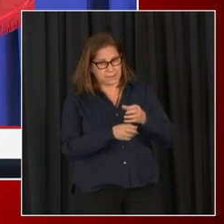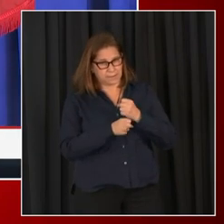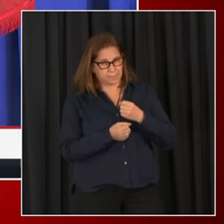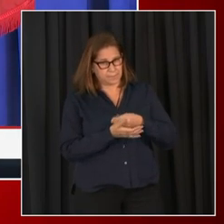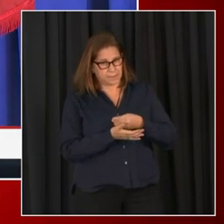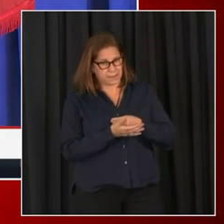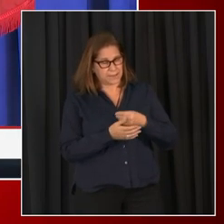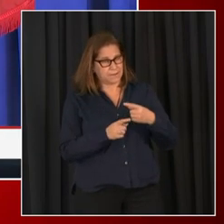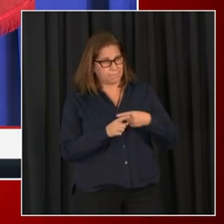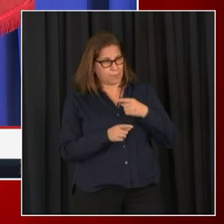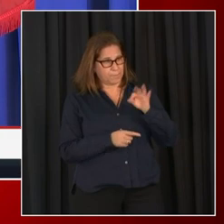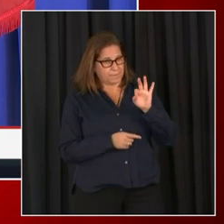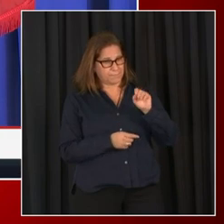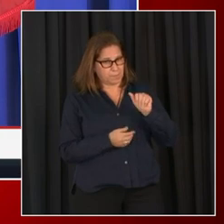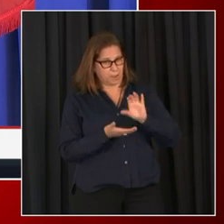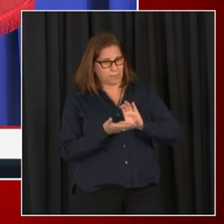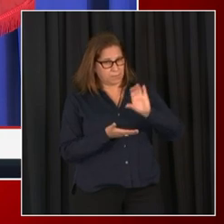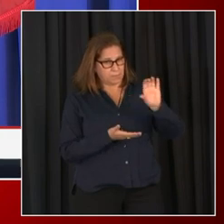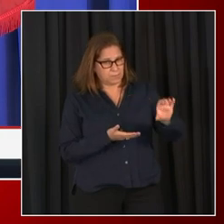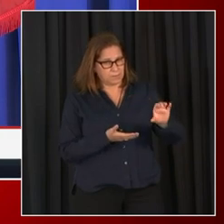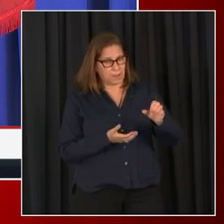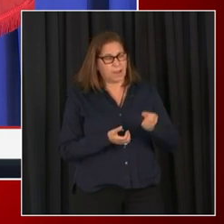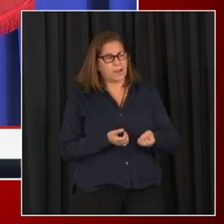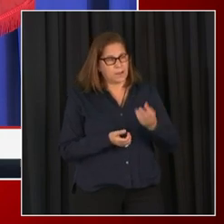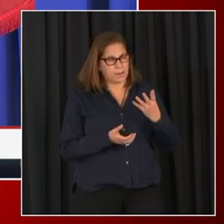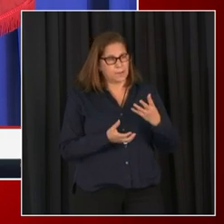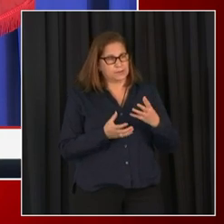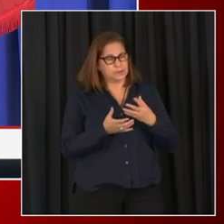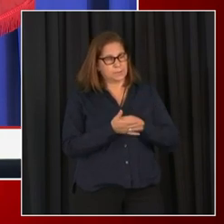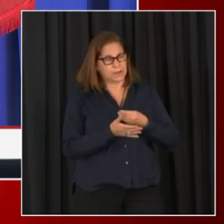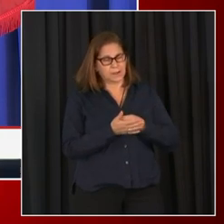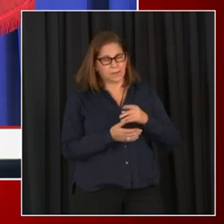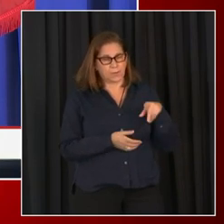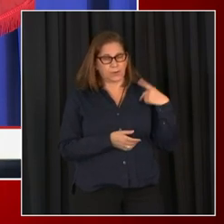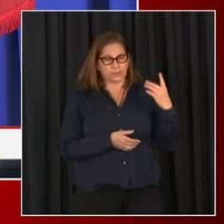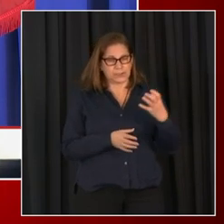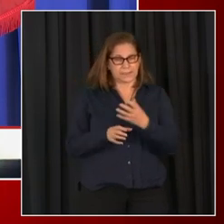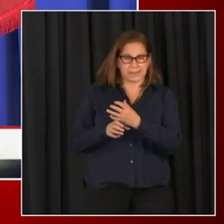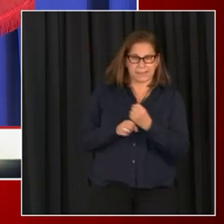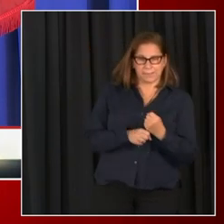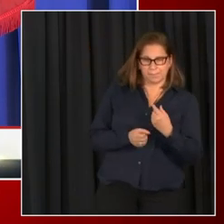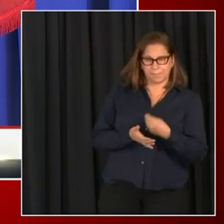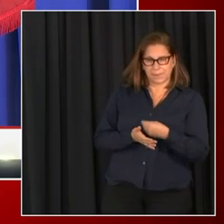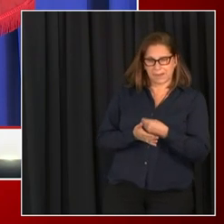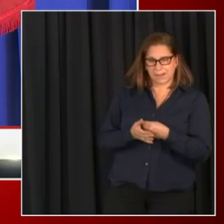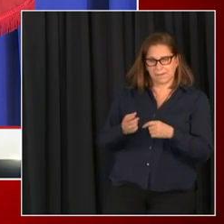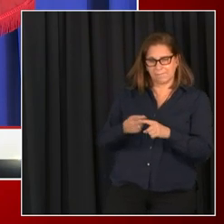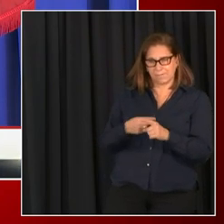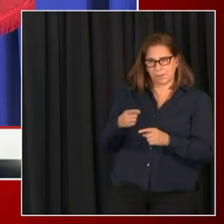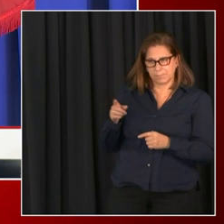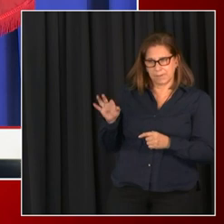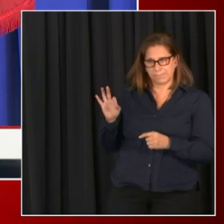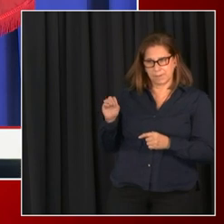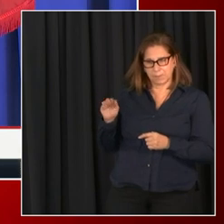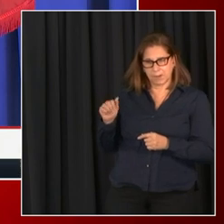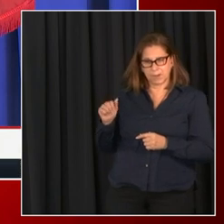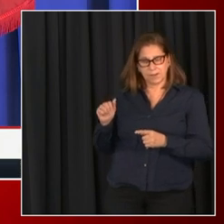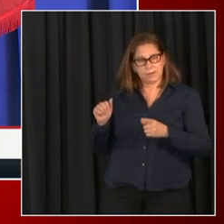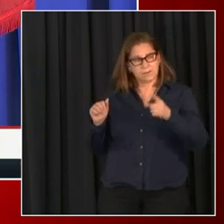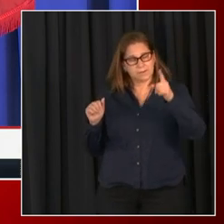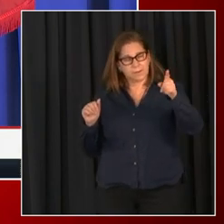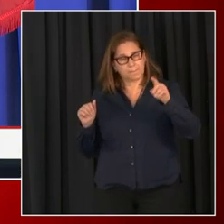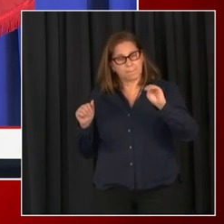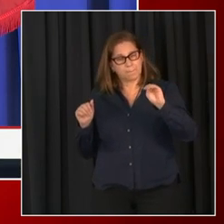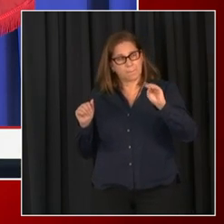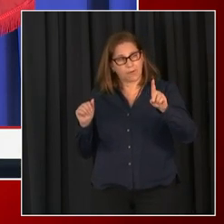We saw some anecdotal reporting out of Montgomery County that they have experienced, it's been slow to get to